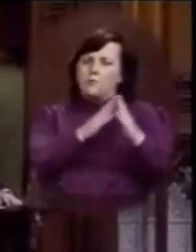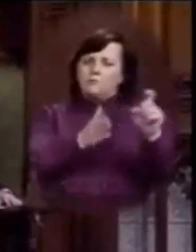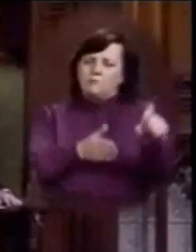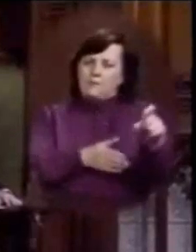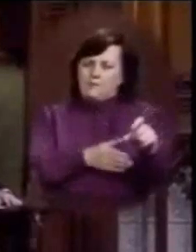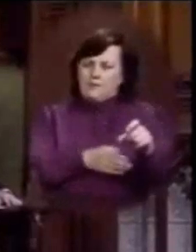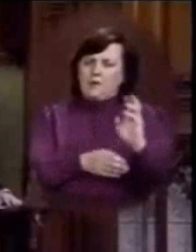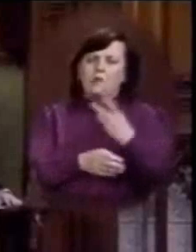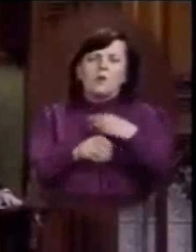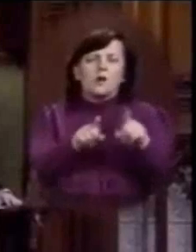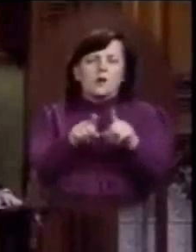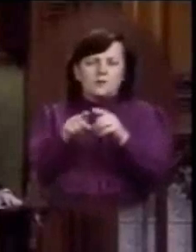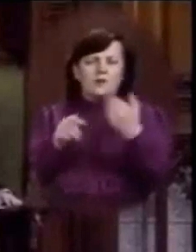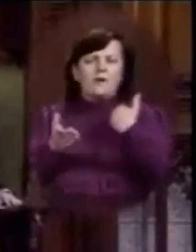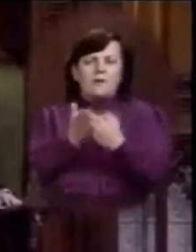repay debt.